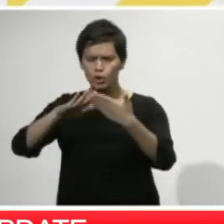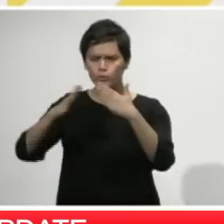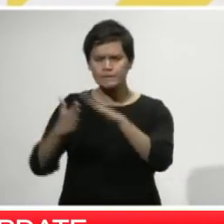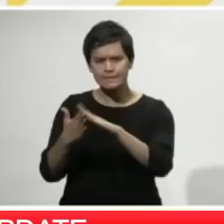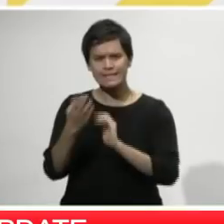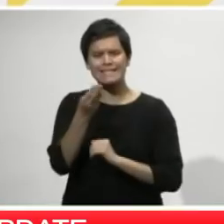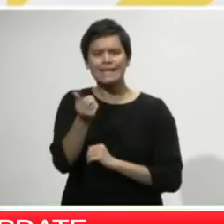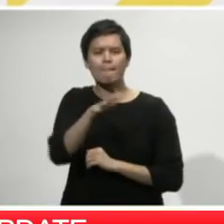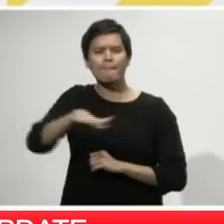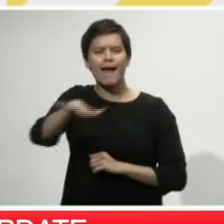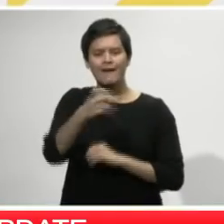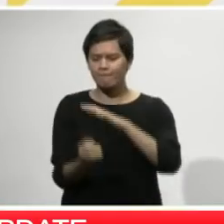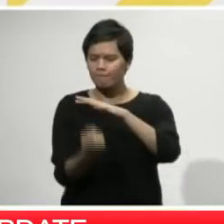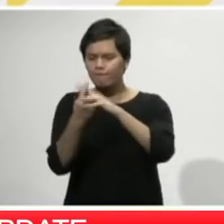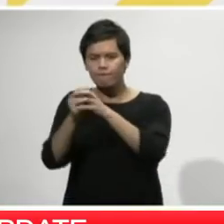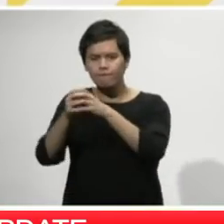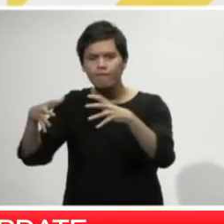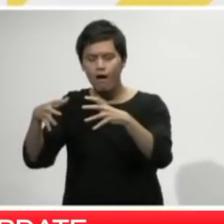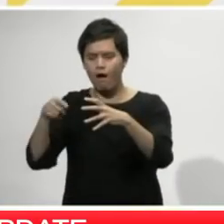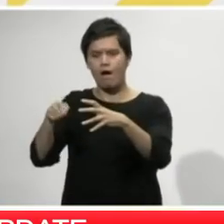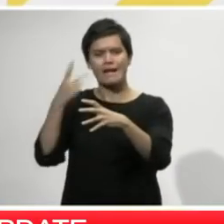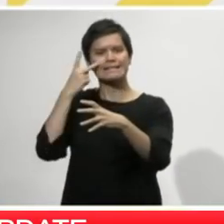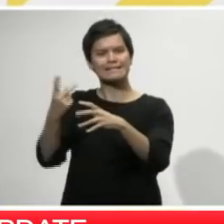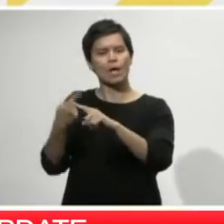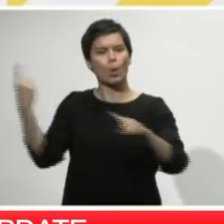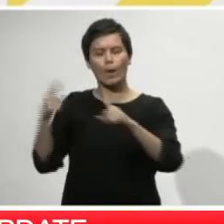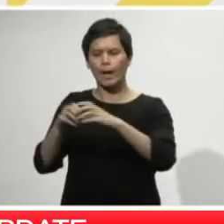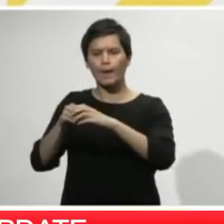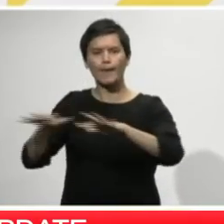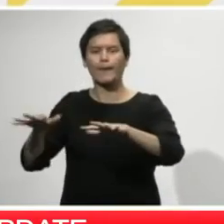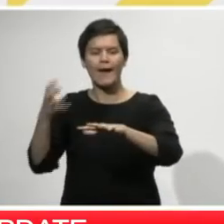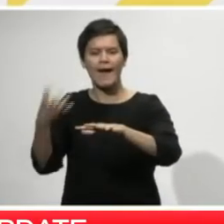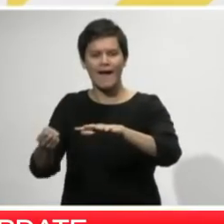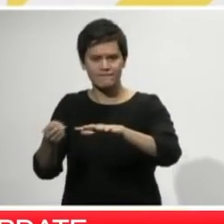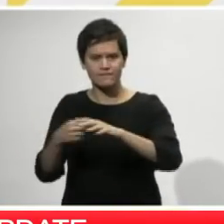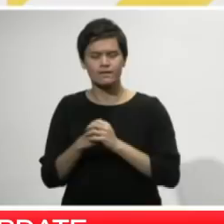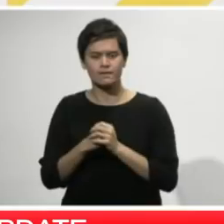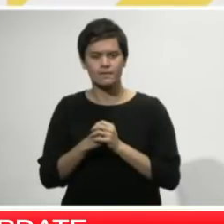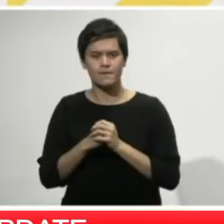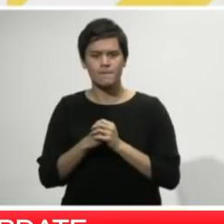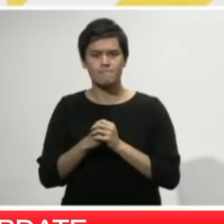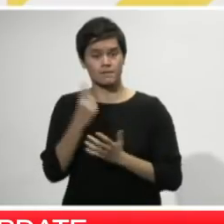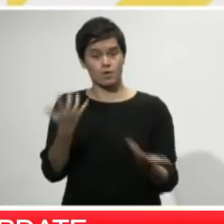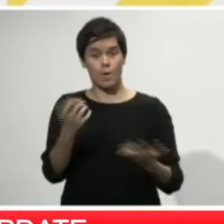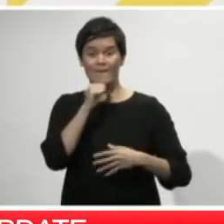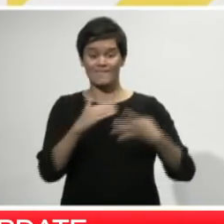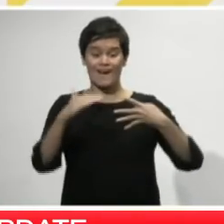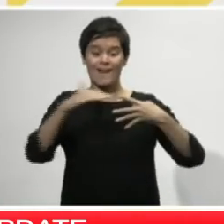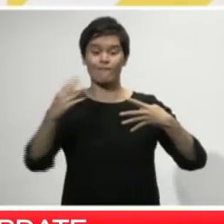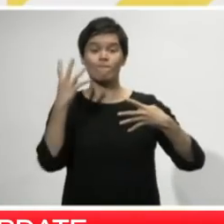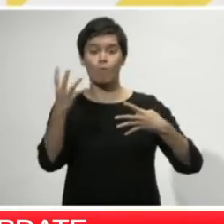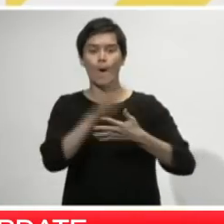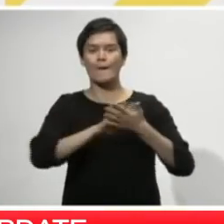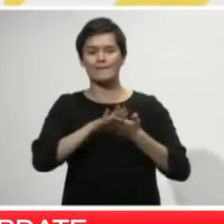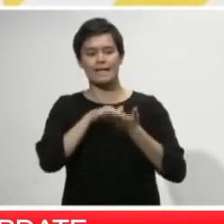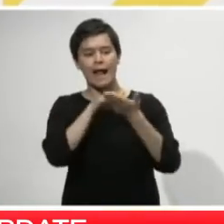just how quickly COVID-19 can spread if we weren't, for instance, currently at level 4.